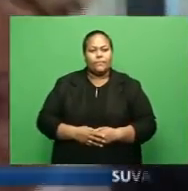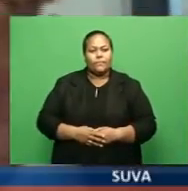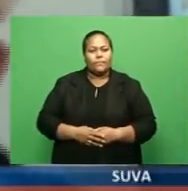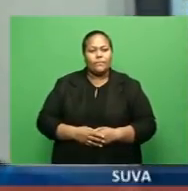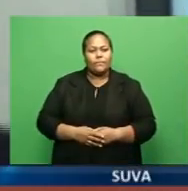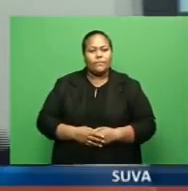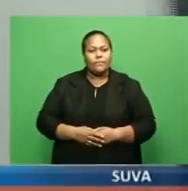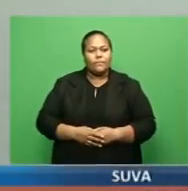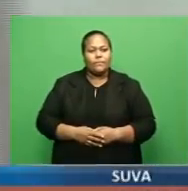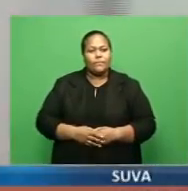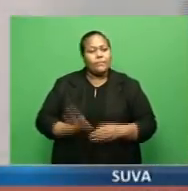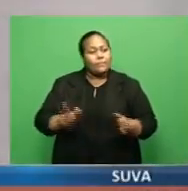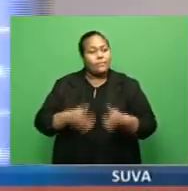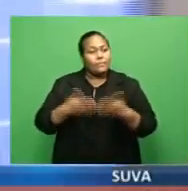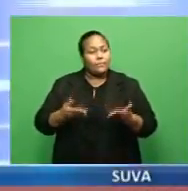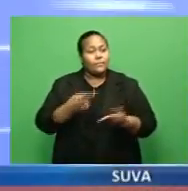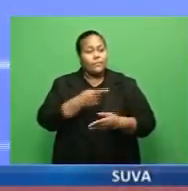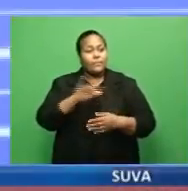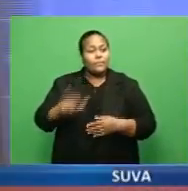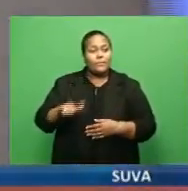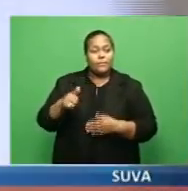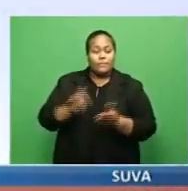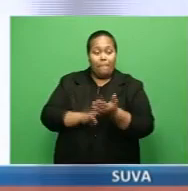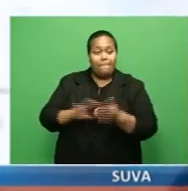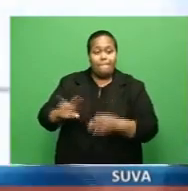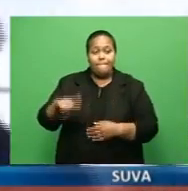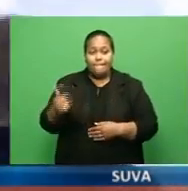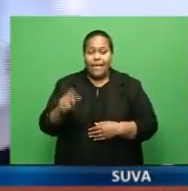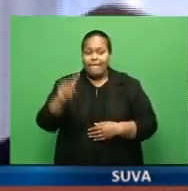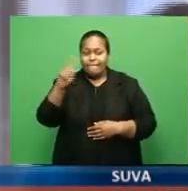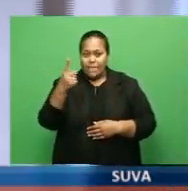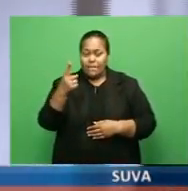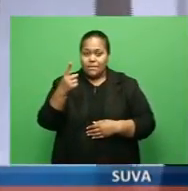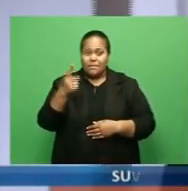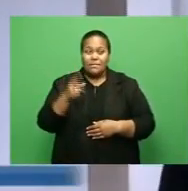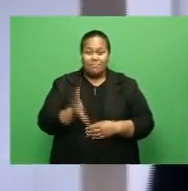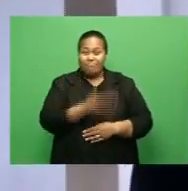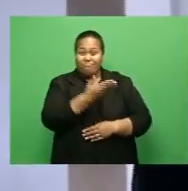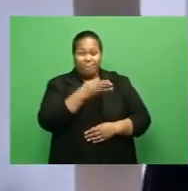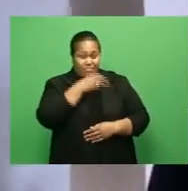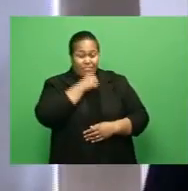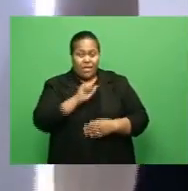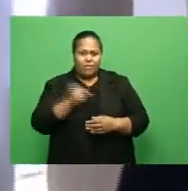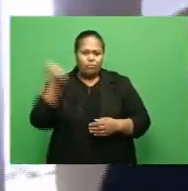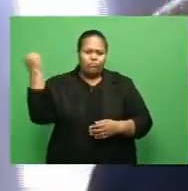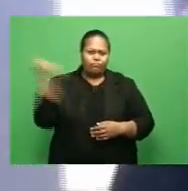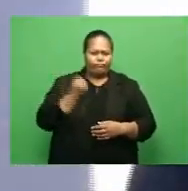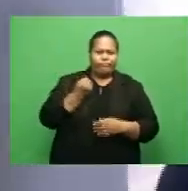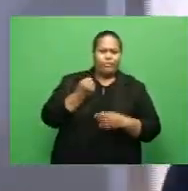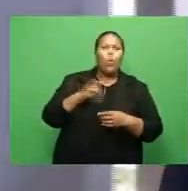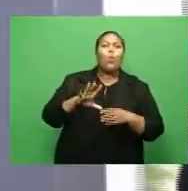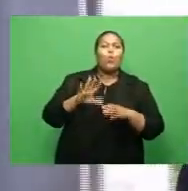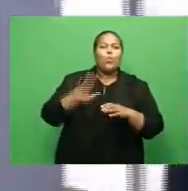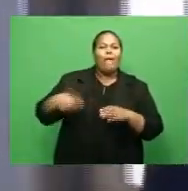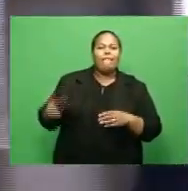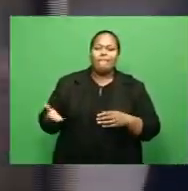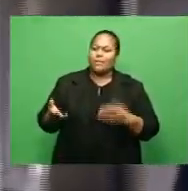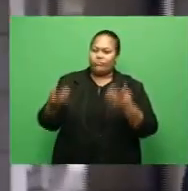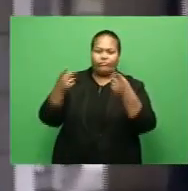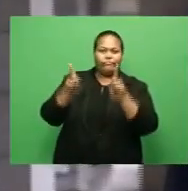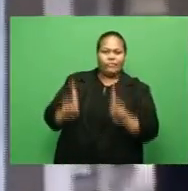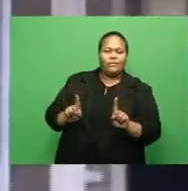It is alleged that on May 1st, Chosevata Koroi stabbed his 28-year-old wife to death. Koroi's lawyer made a